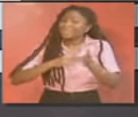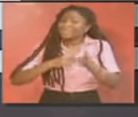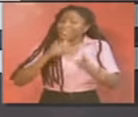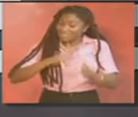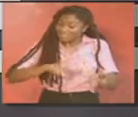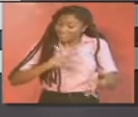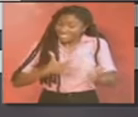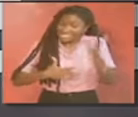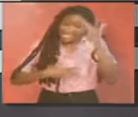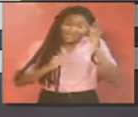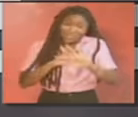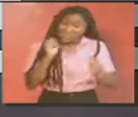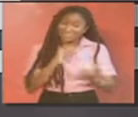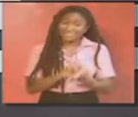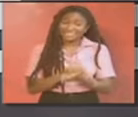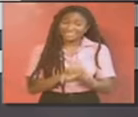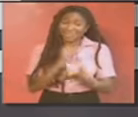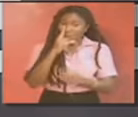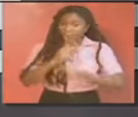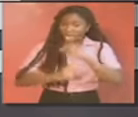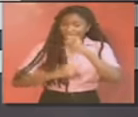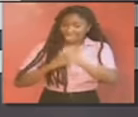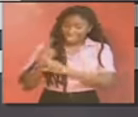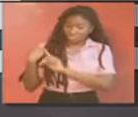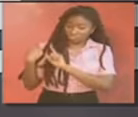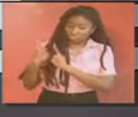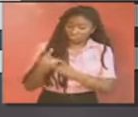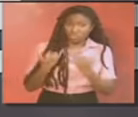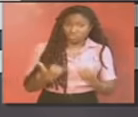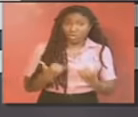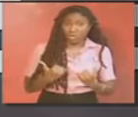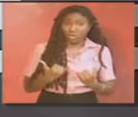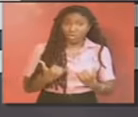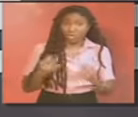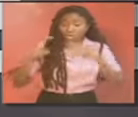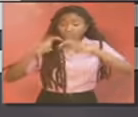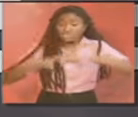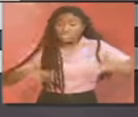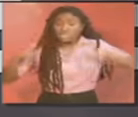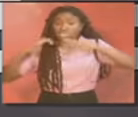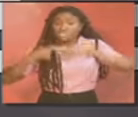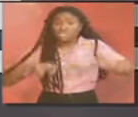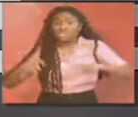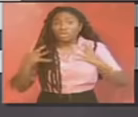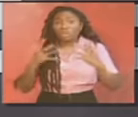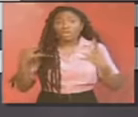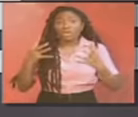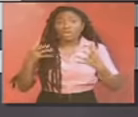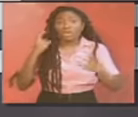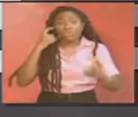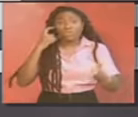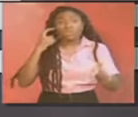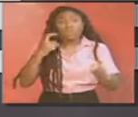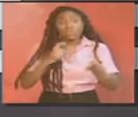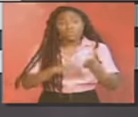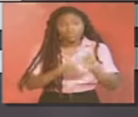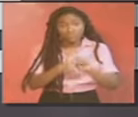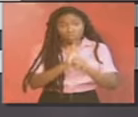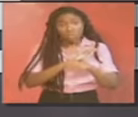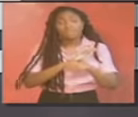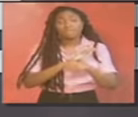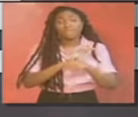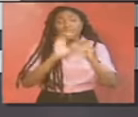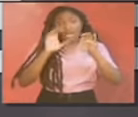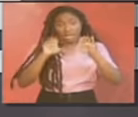later, we have research to show the virus and its deadly effects and the economic fallout that